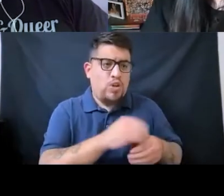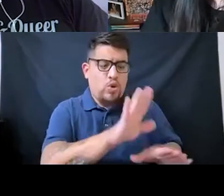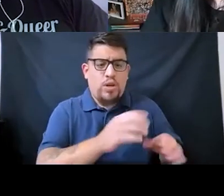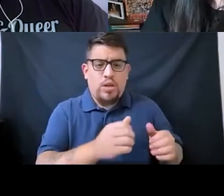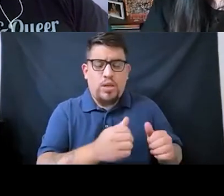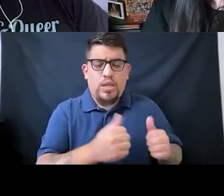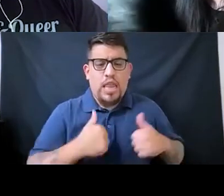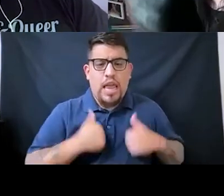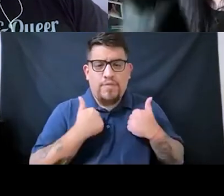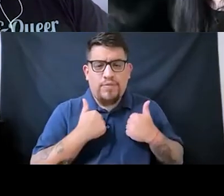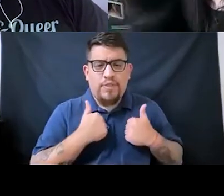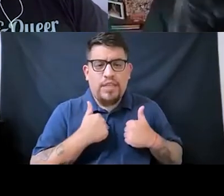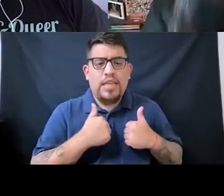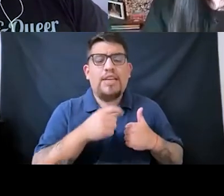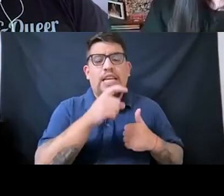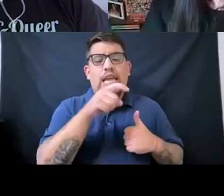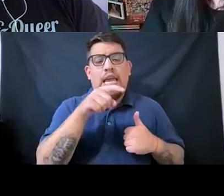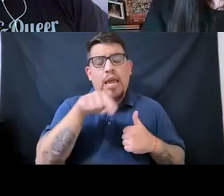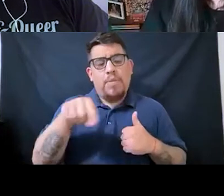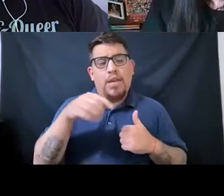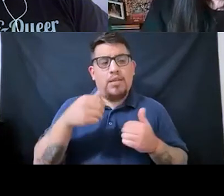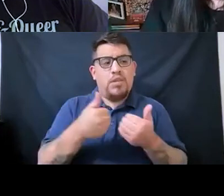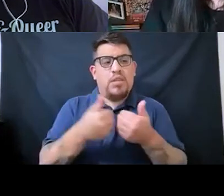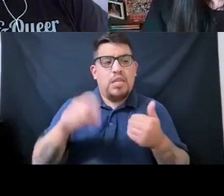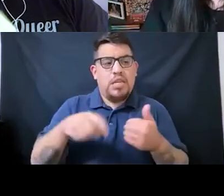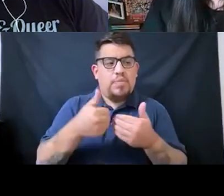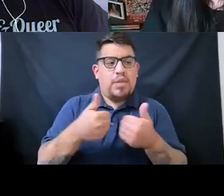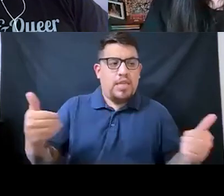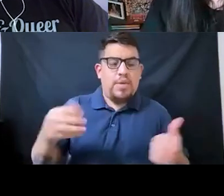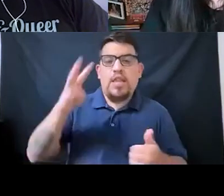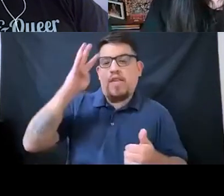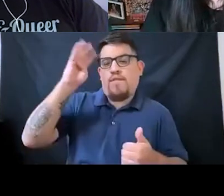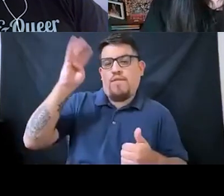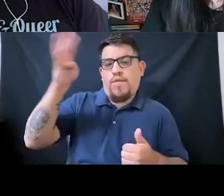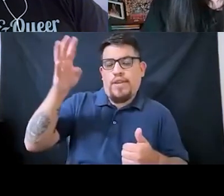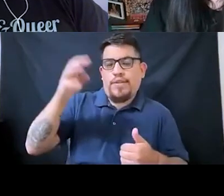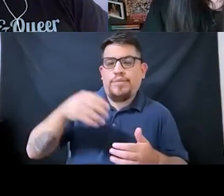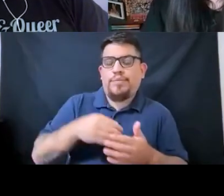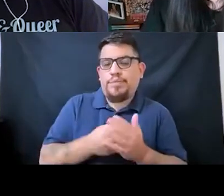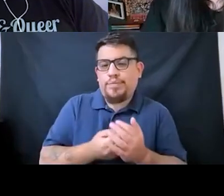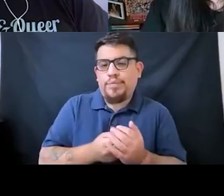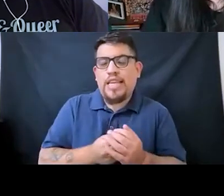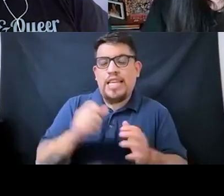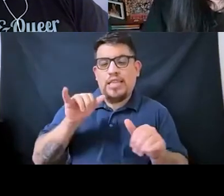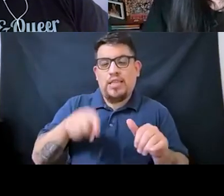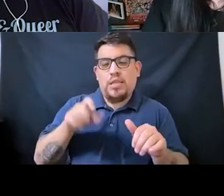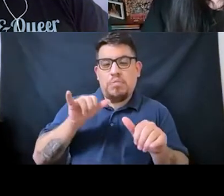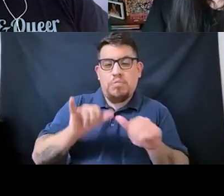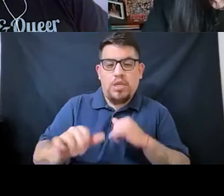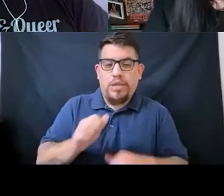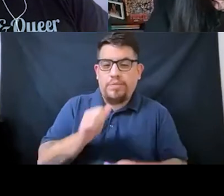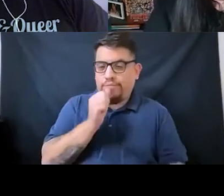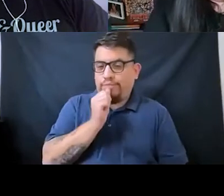For him, it has to stay separate, a fantasy. For him, it has to stay a secret.